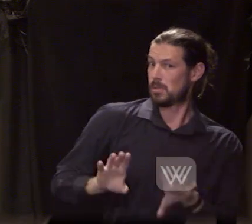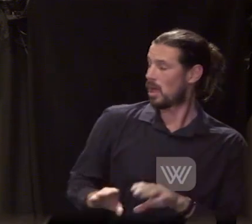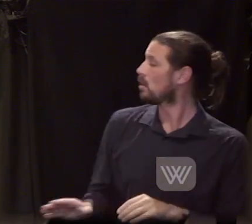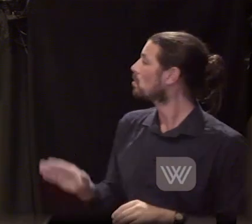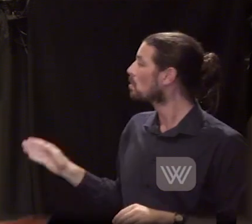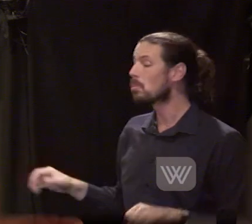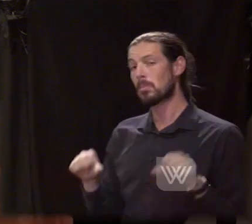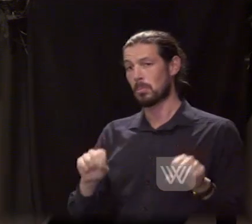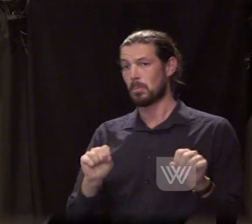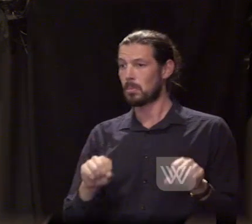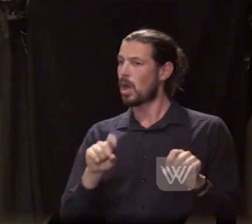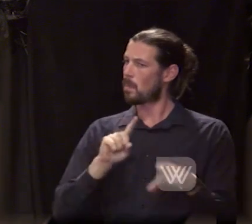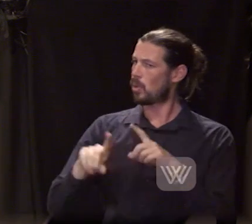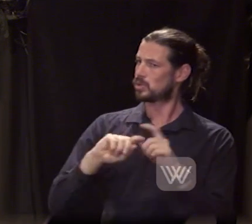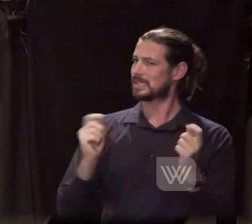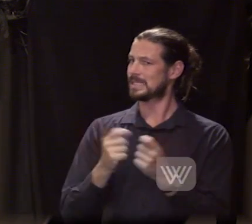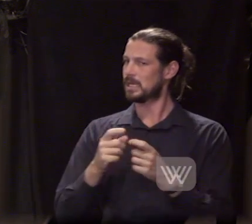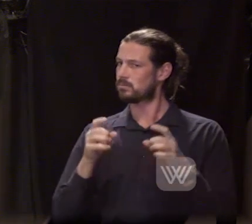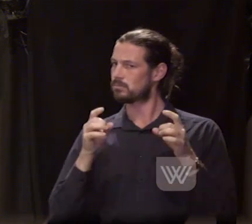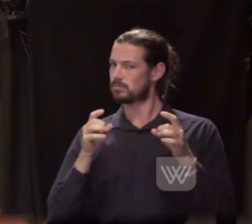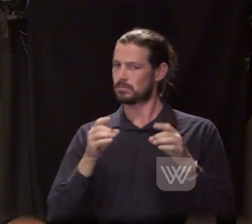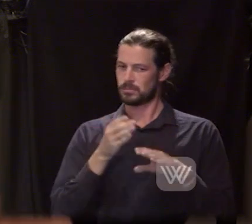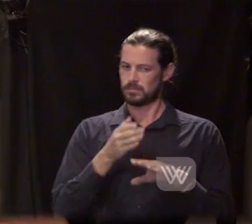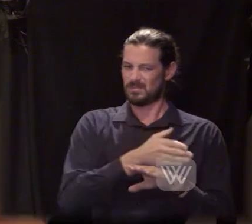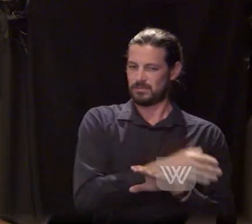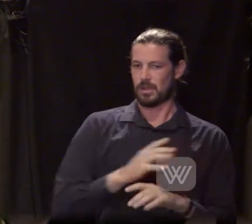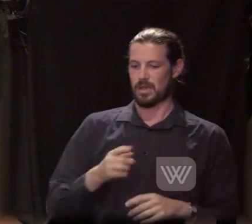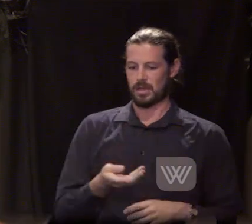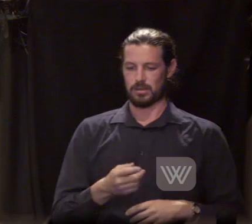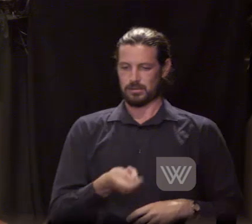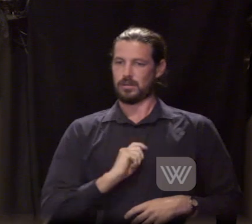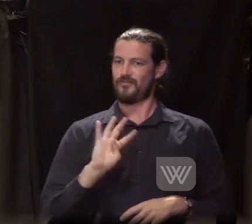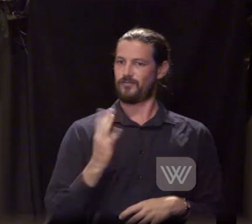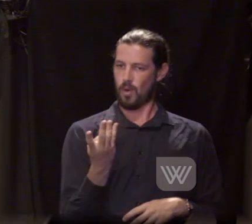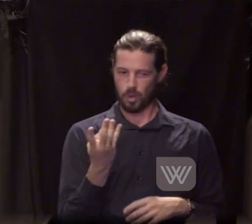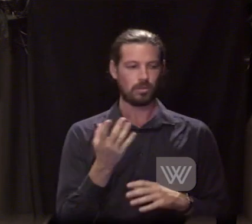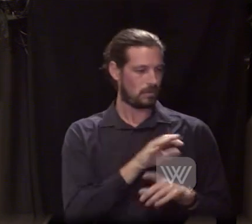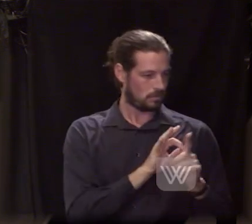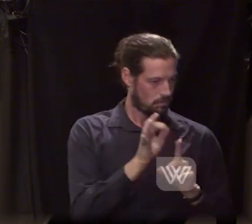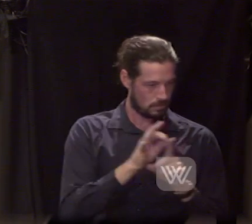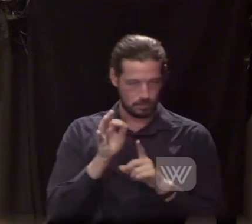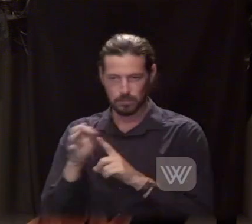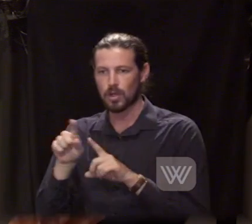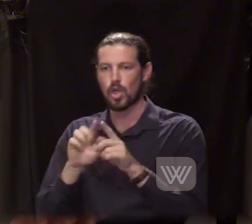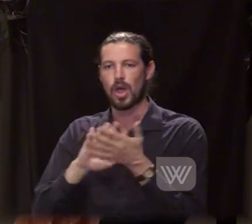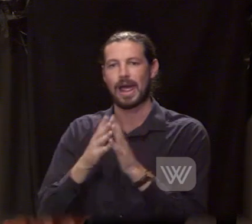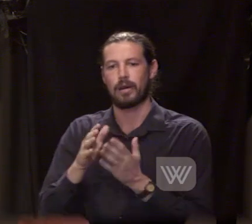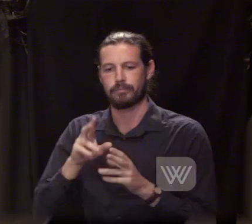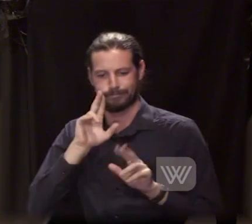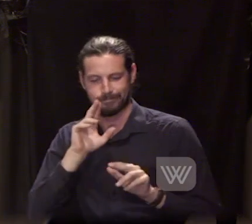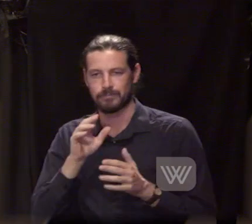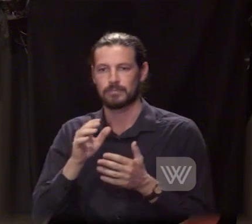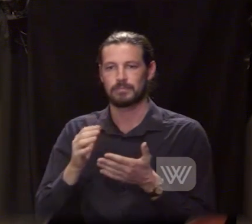conserving water, and most of the crews have gotten better each mission because they've had improvements, and we've all gotten better at conserving water. But most of